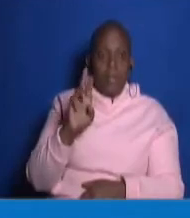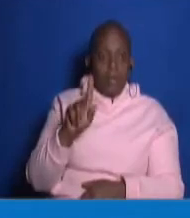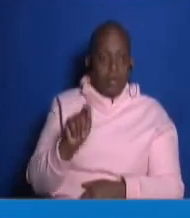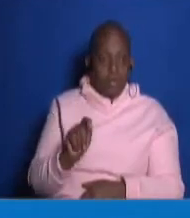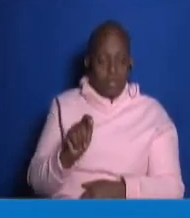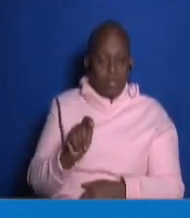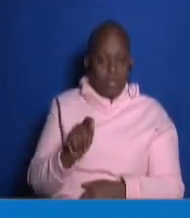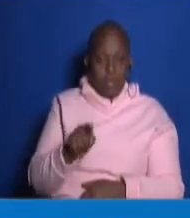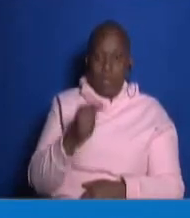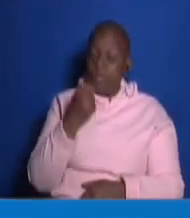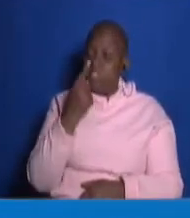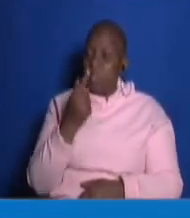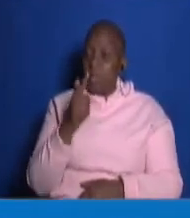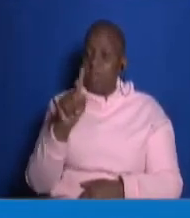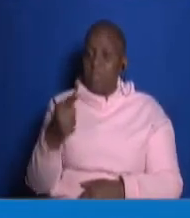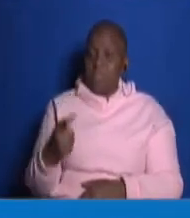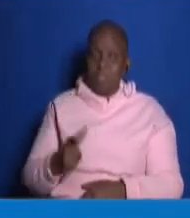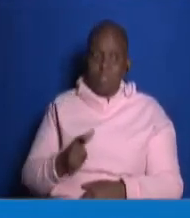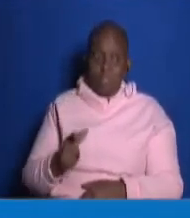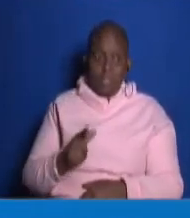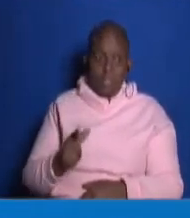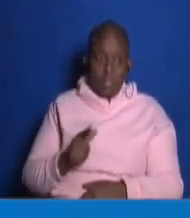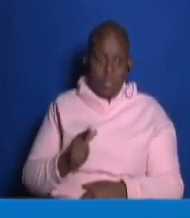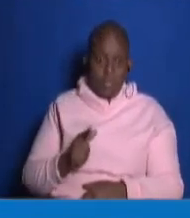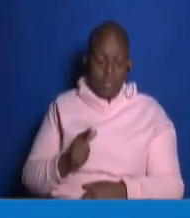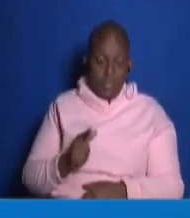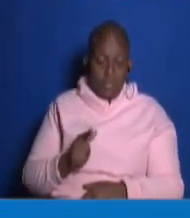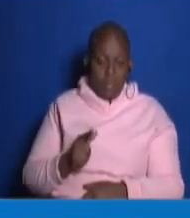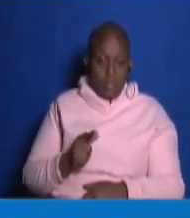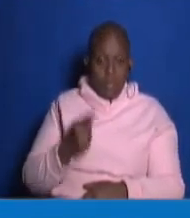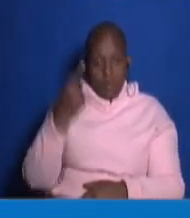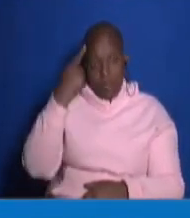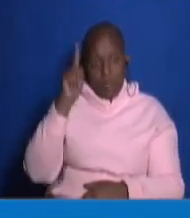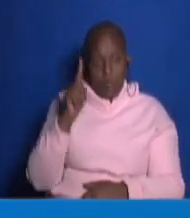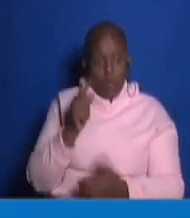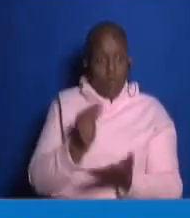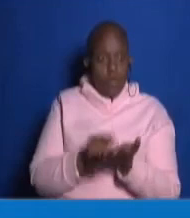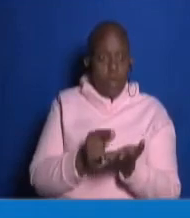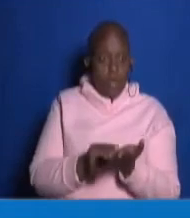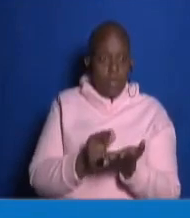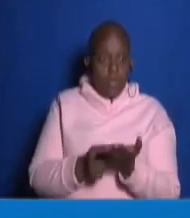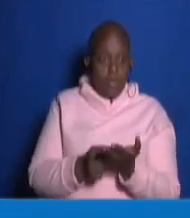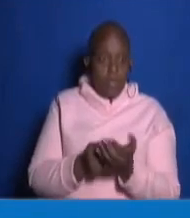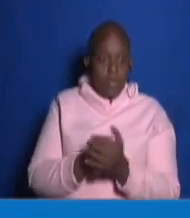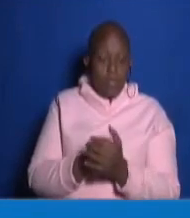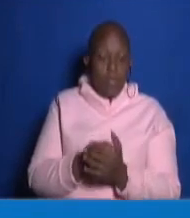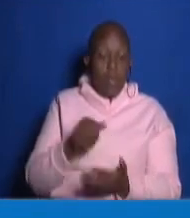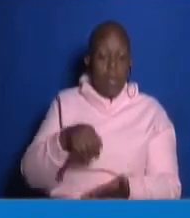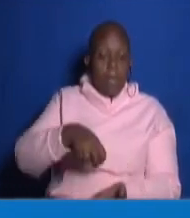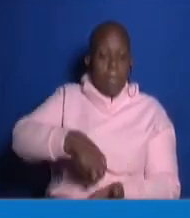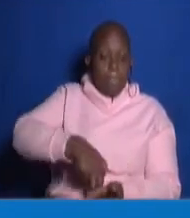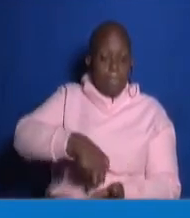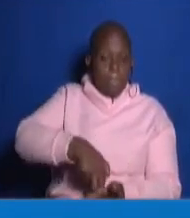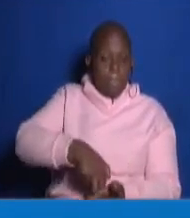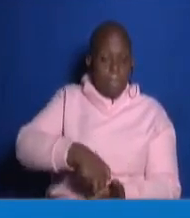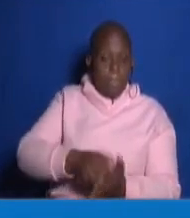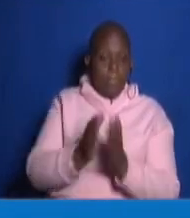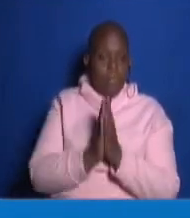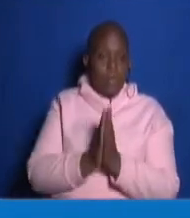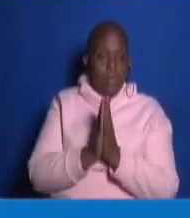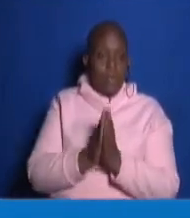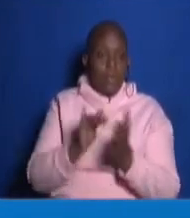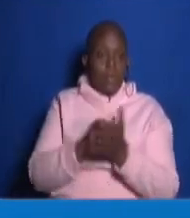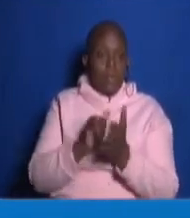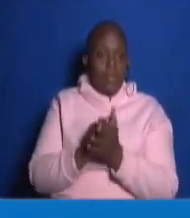the First Lady of Uganda is on her knees. Tell him what you told. Yeah, she's on her knee praying that